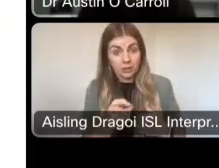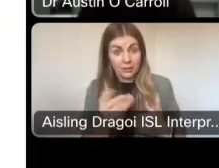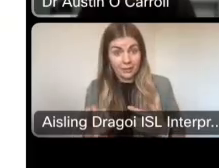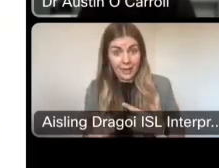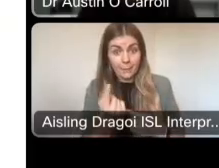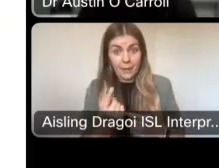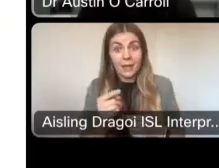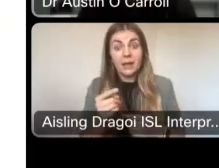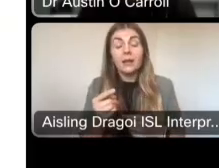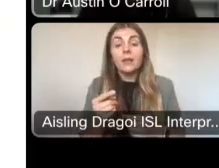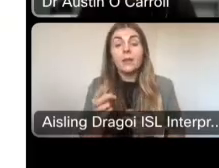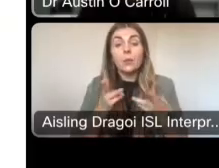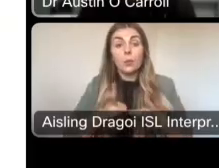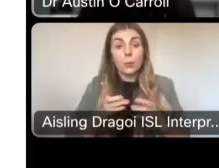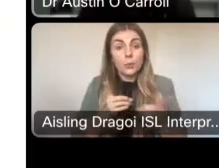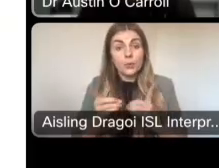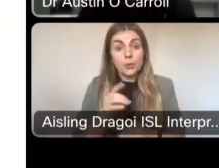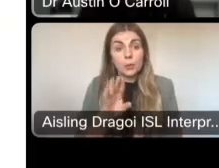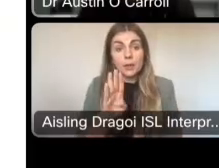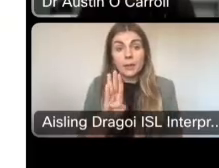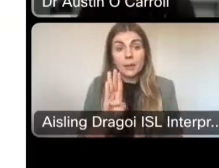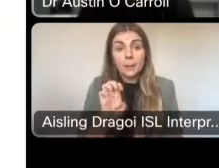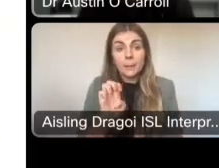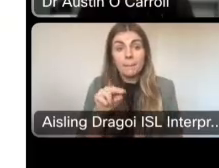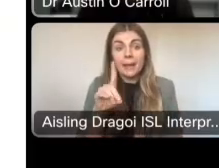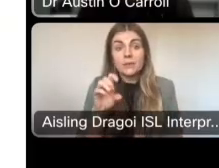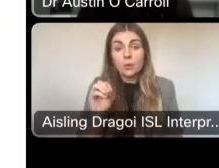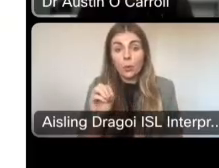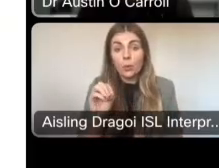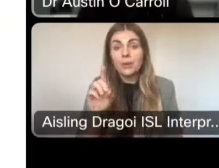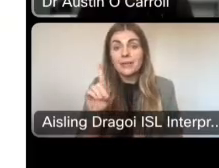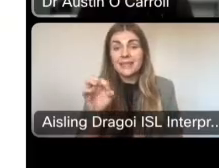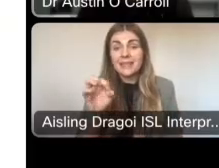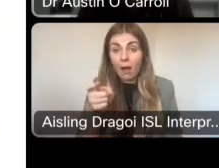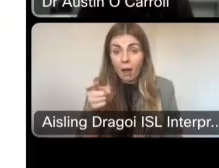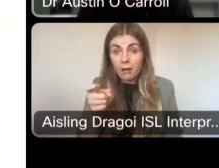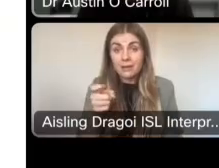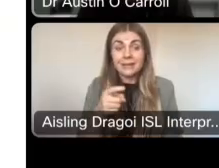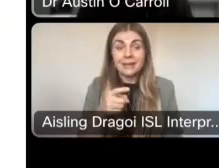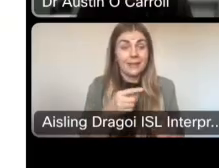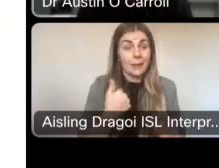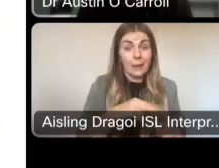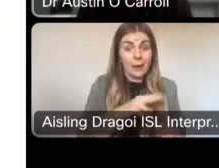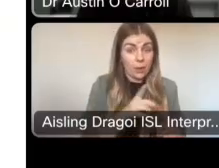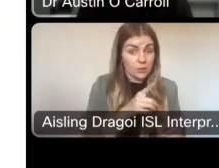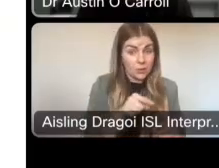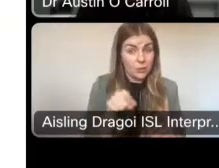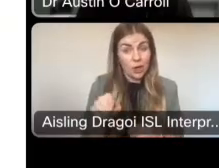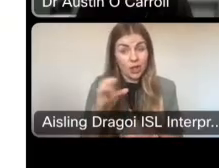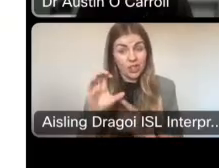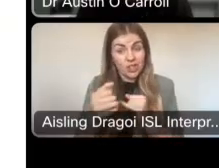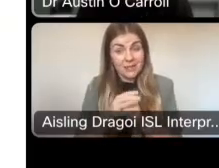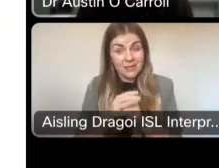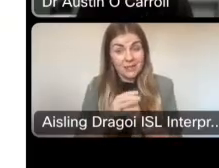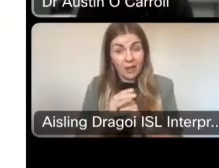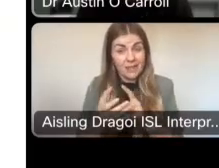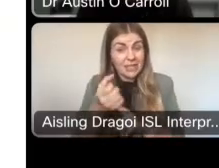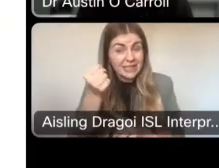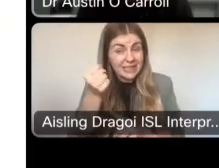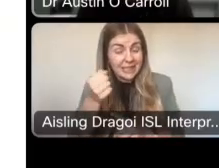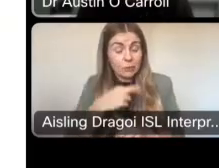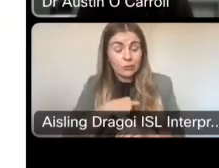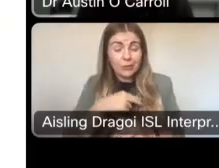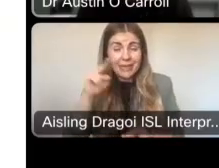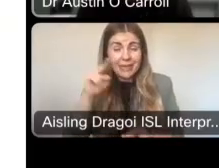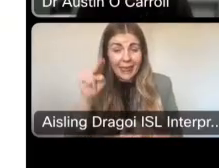benzo detox. He now wasn't doing a benzo detox. Her chances of succeeding in doing a benzo detox were really diminished because her